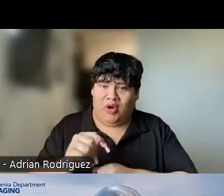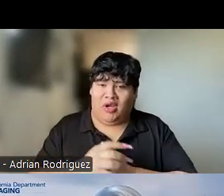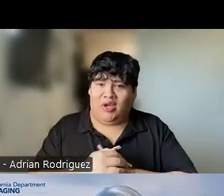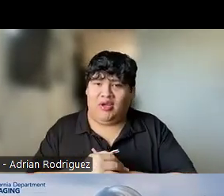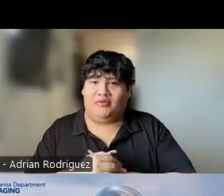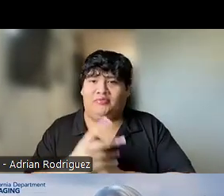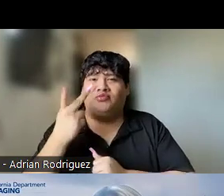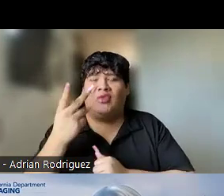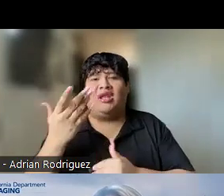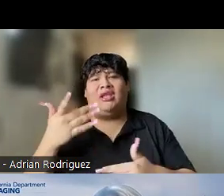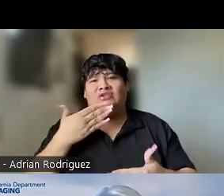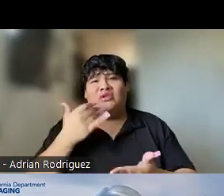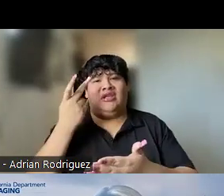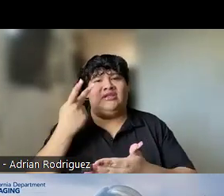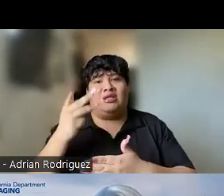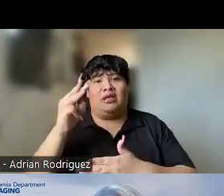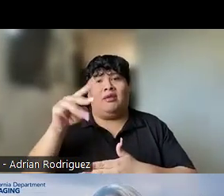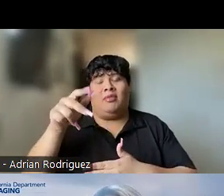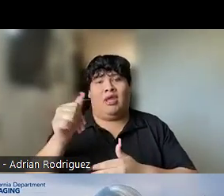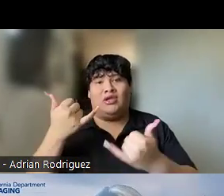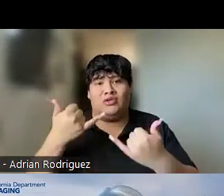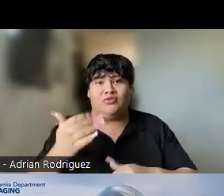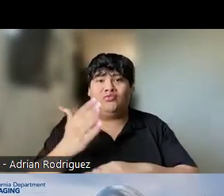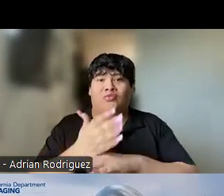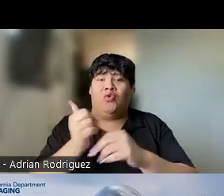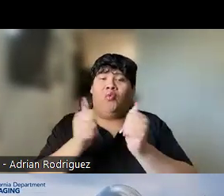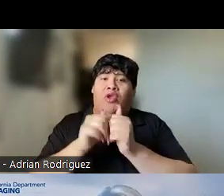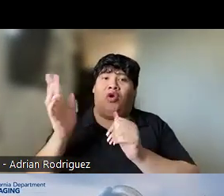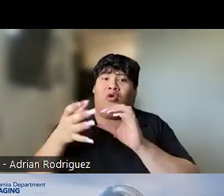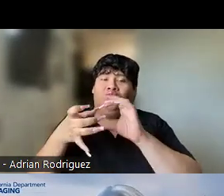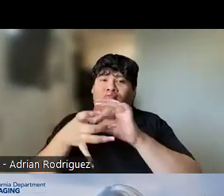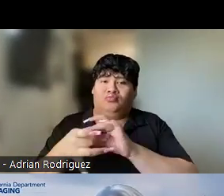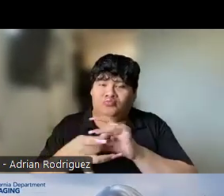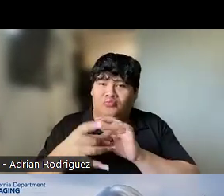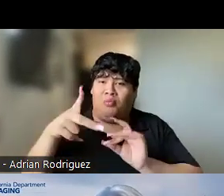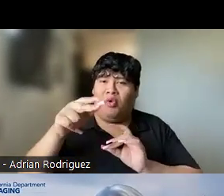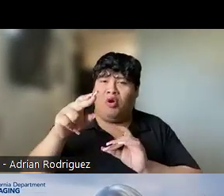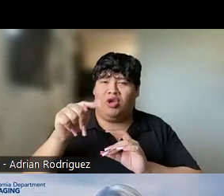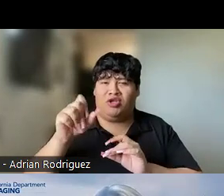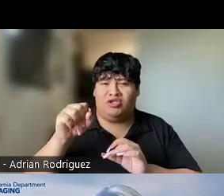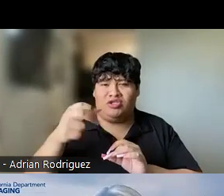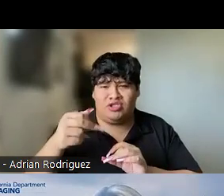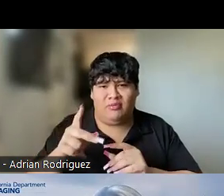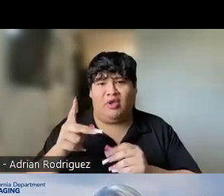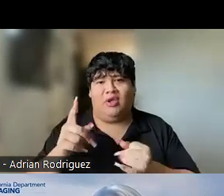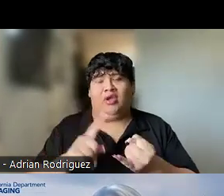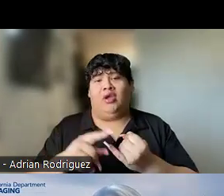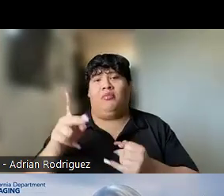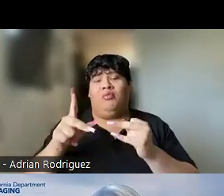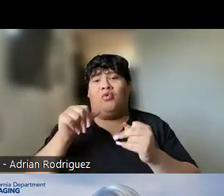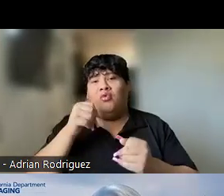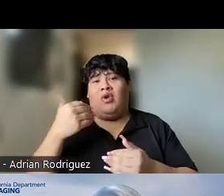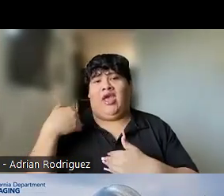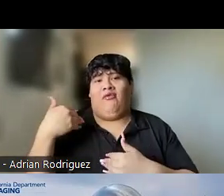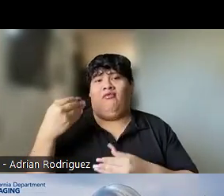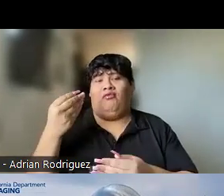MPA continues to rely on partnerships from our state partners, local colleagues, the legislature, stakeholders like all of